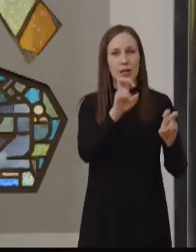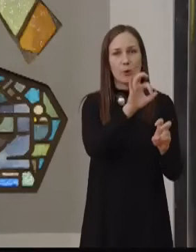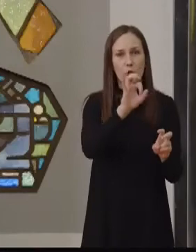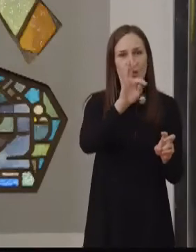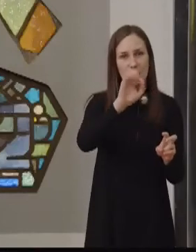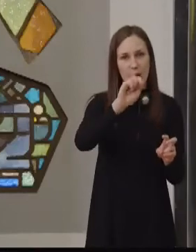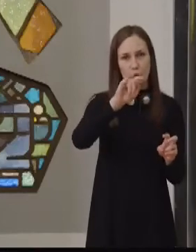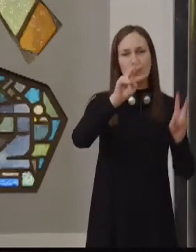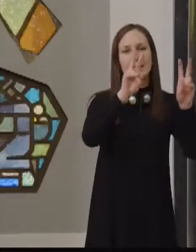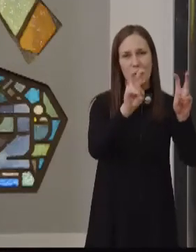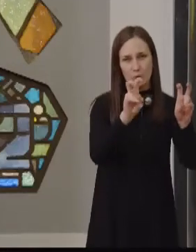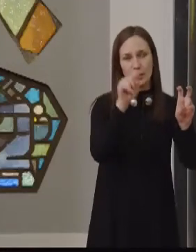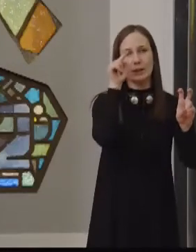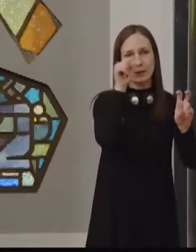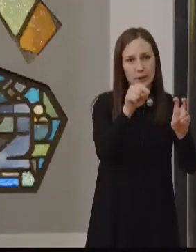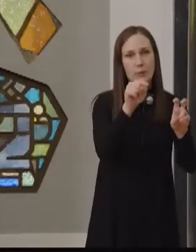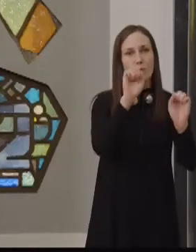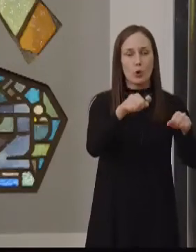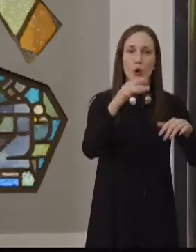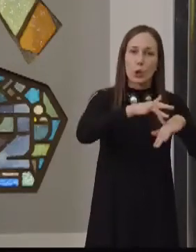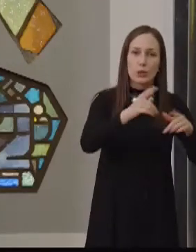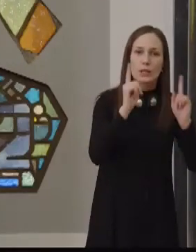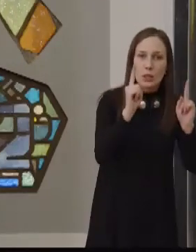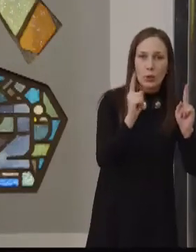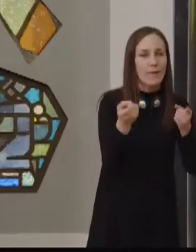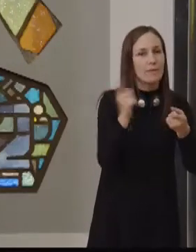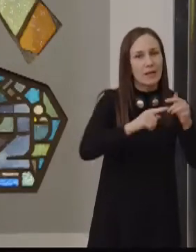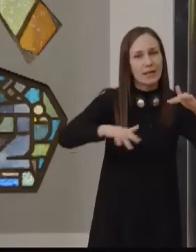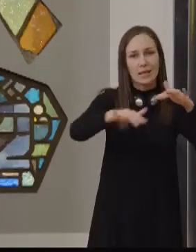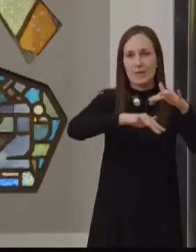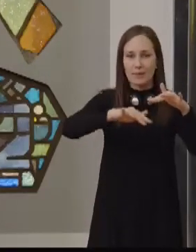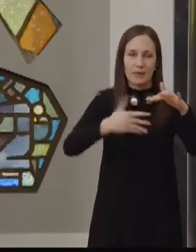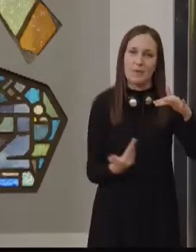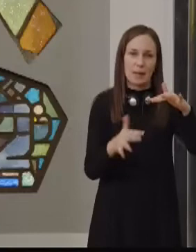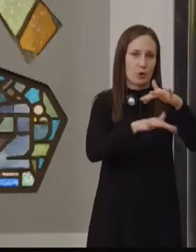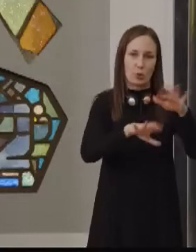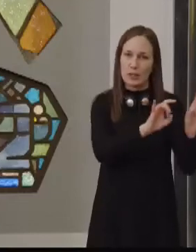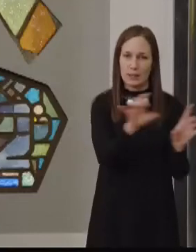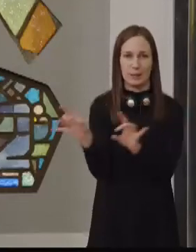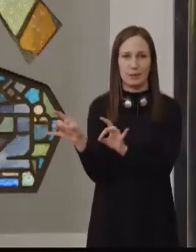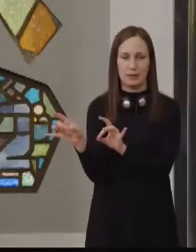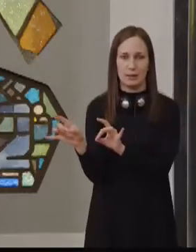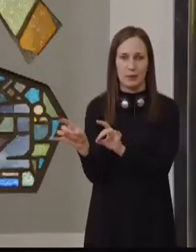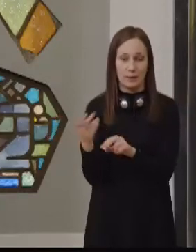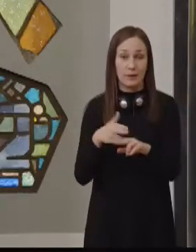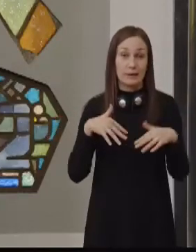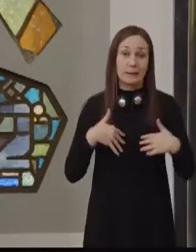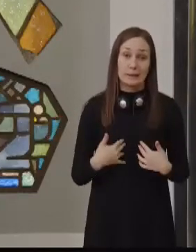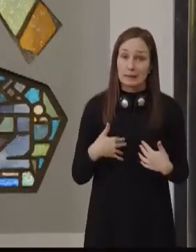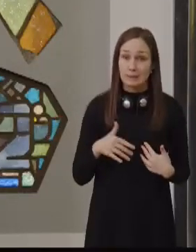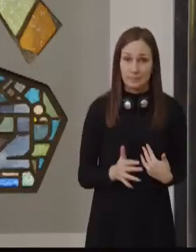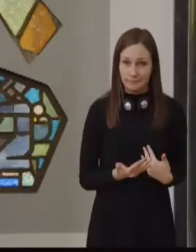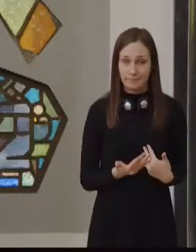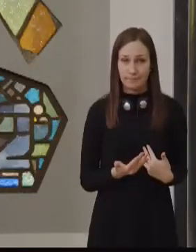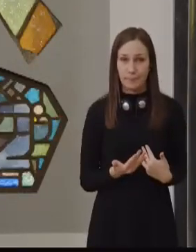We are talking about the status that would allow people to feel safer in all situations of life. And it